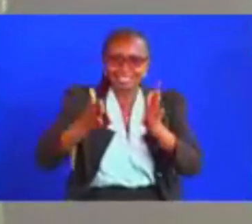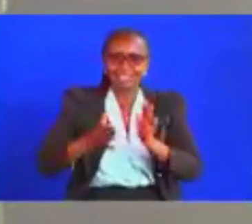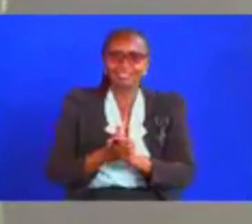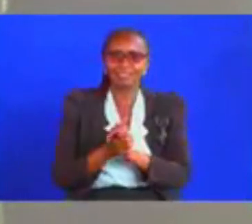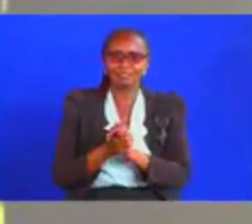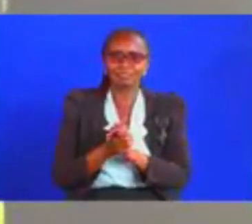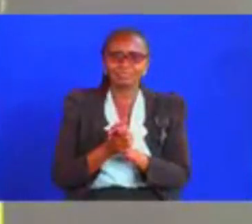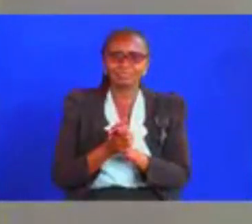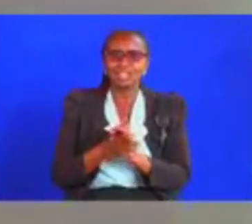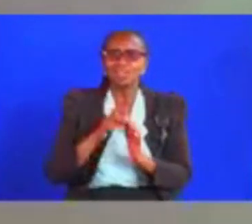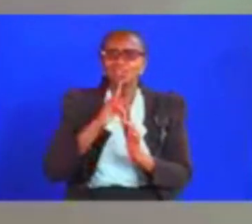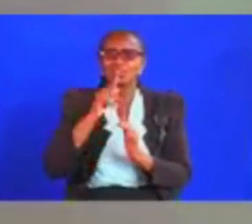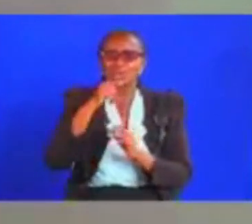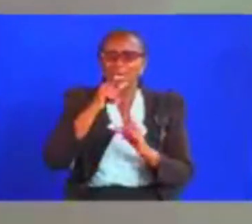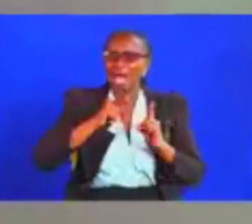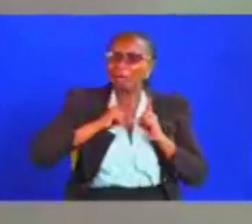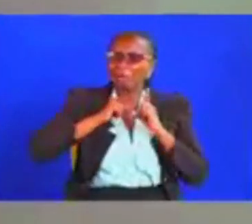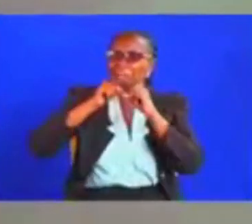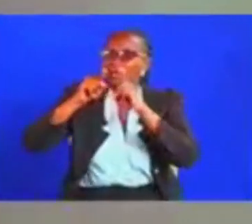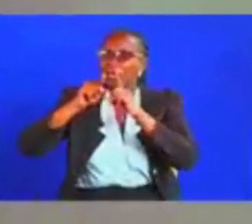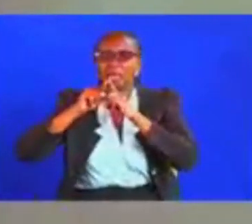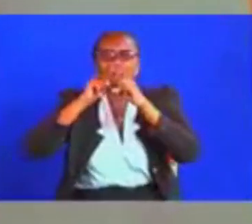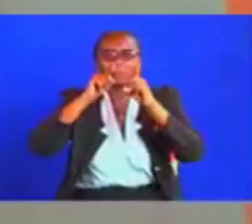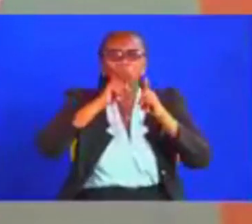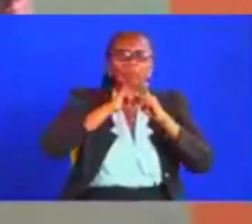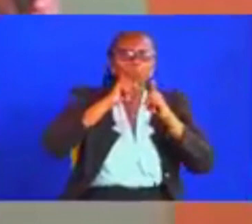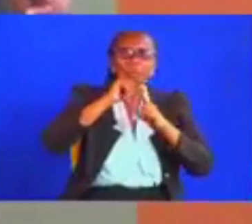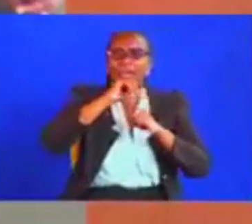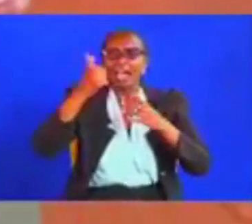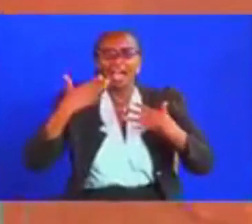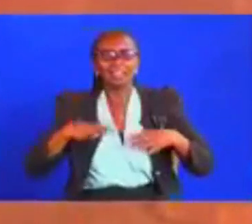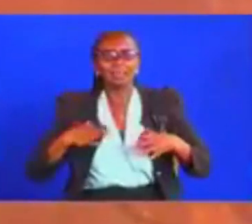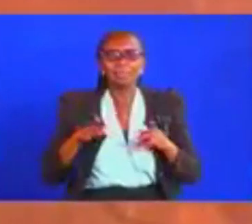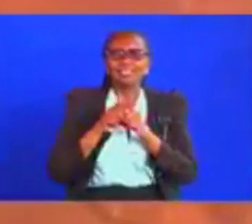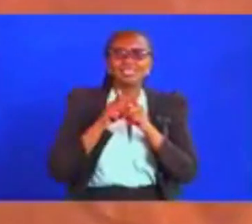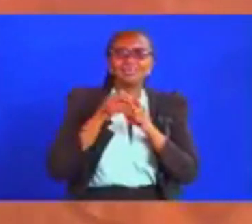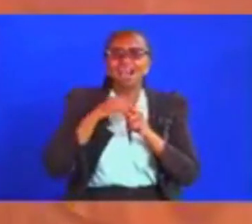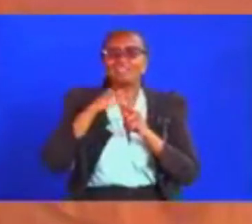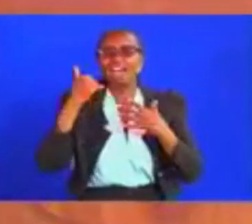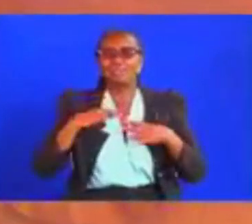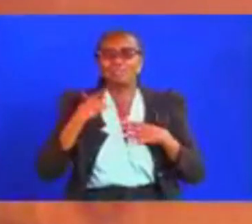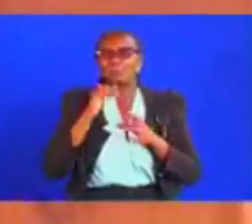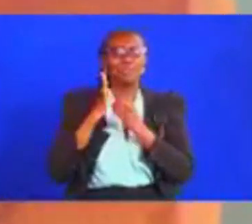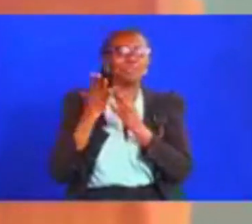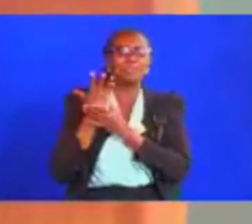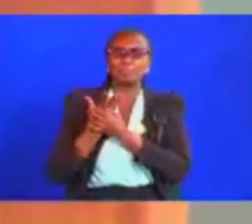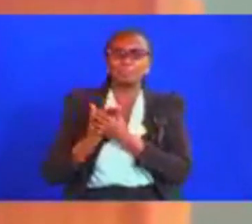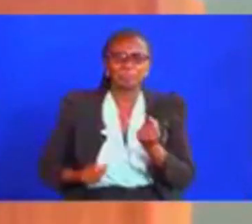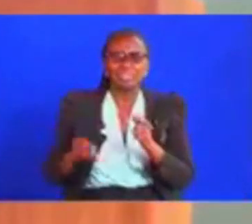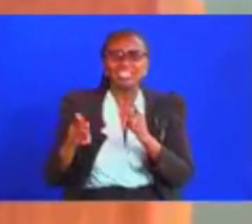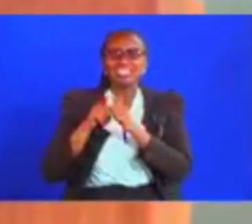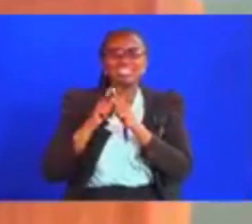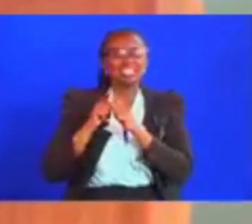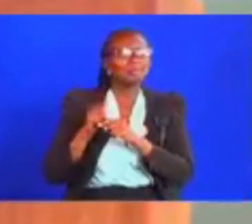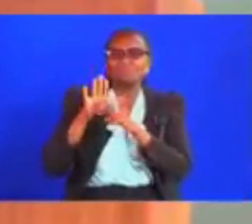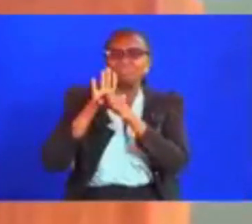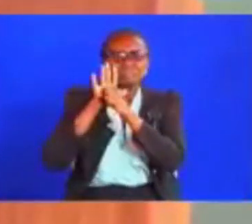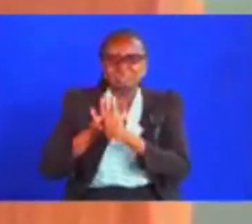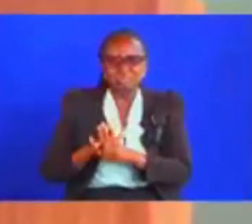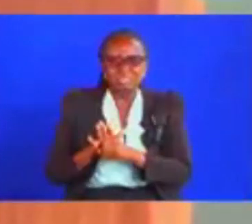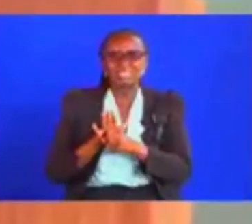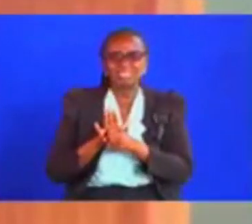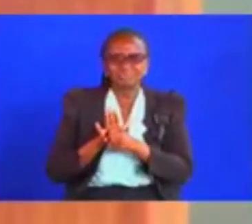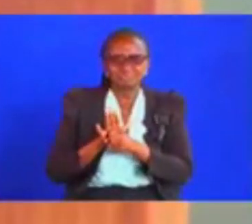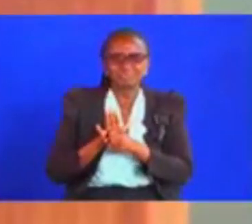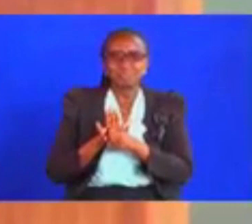And so we point fingers at people, and there are people who are discouraged, and the world tries to interpret what we